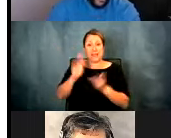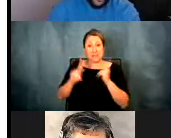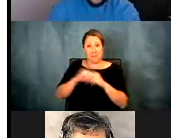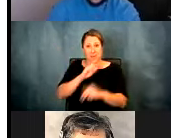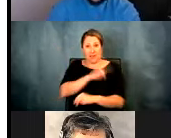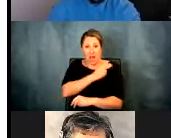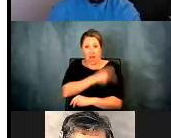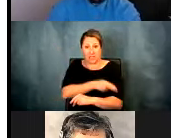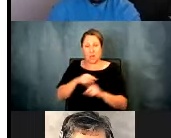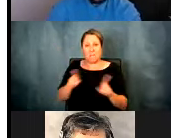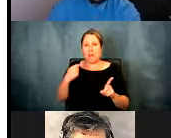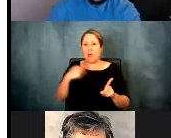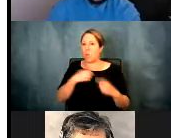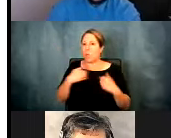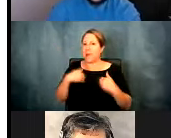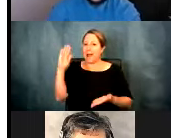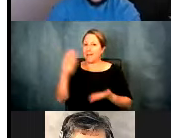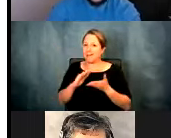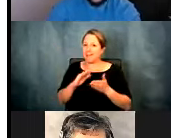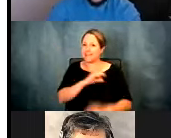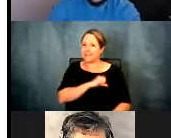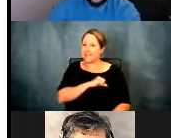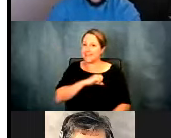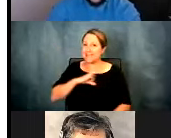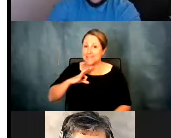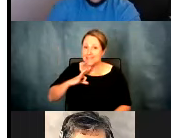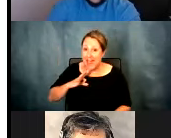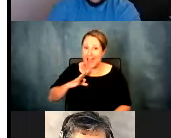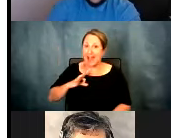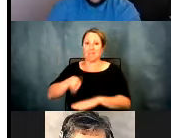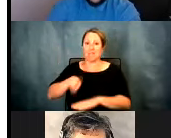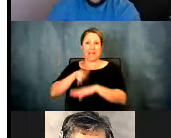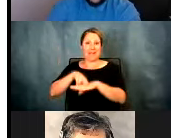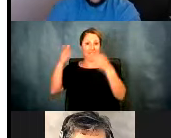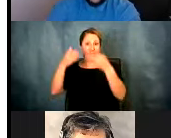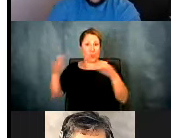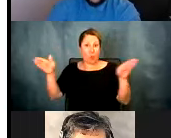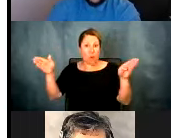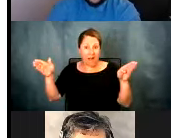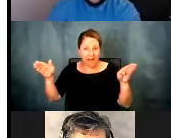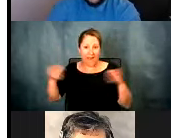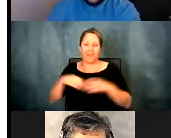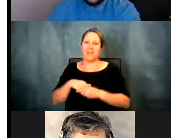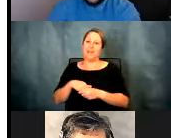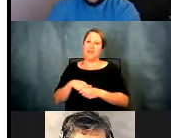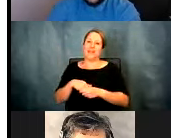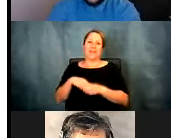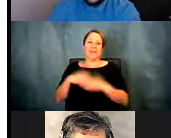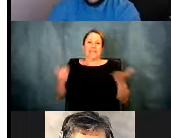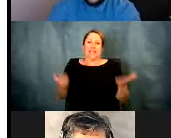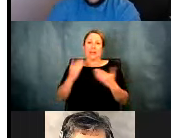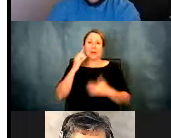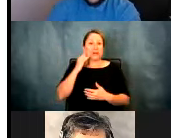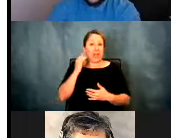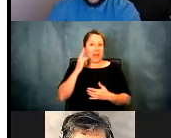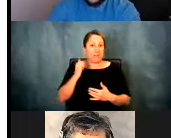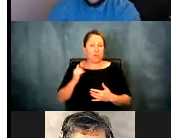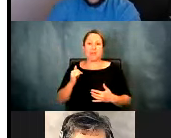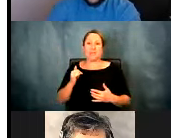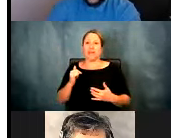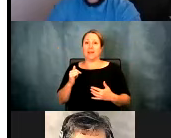less staff across the country who now work in healthcare, even in California, we're having